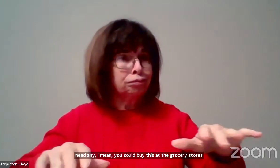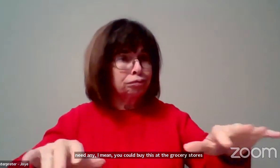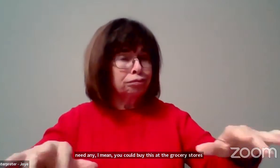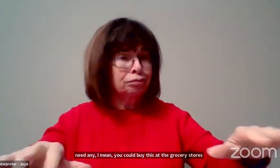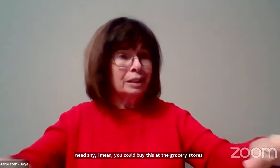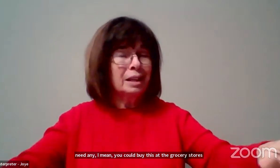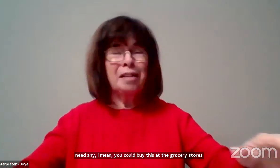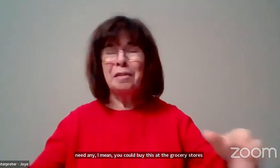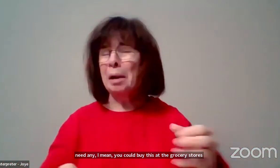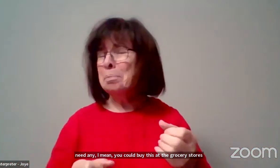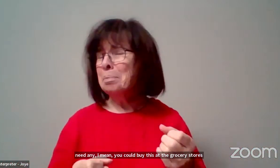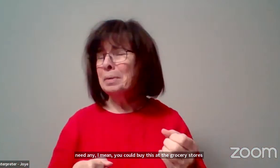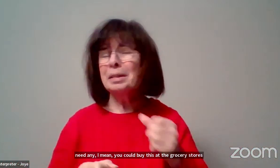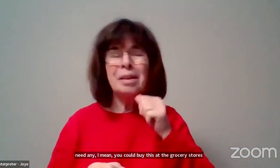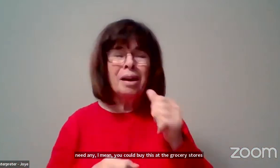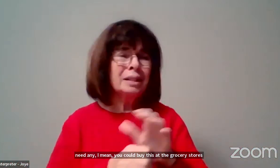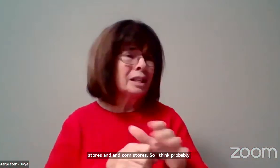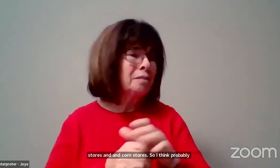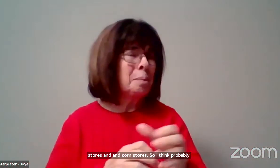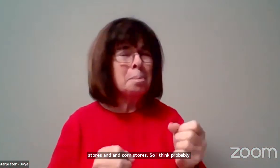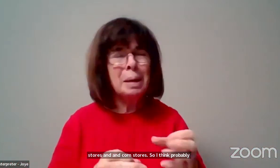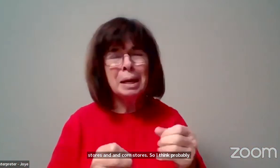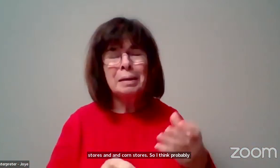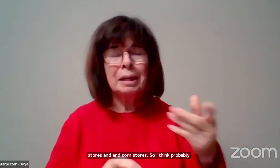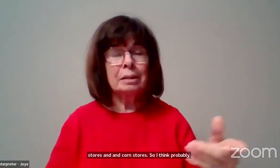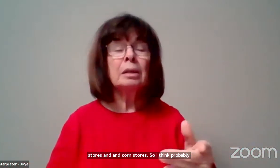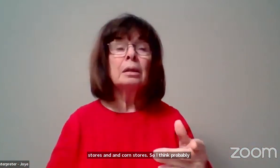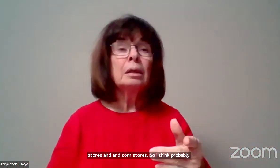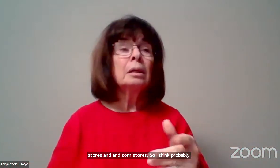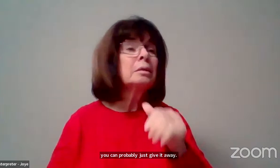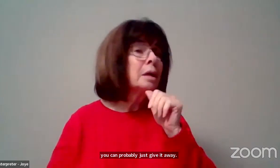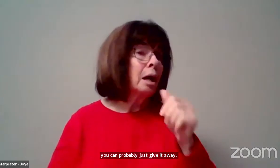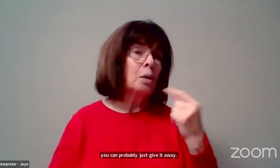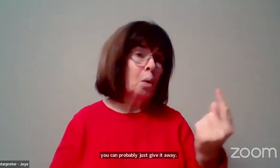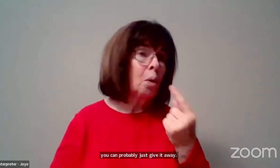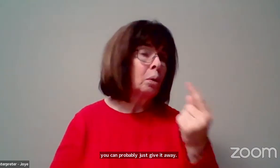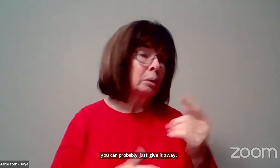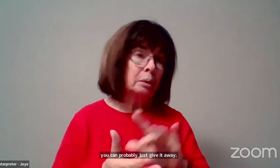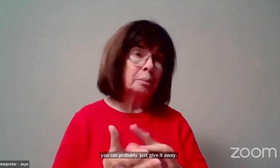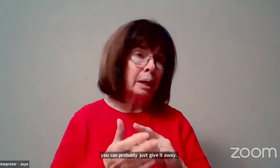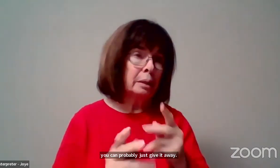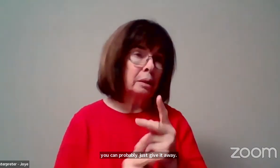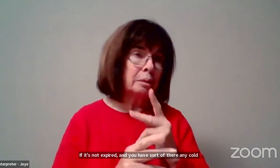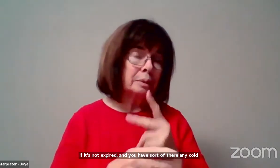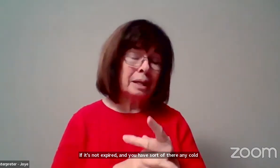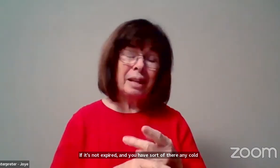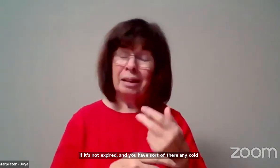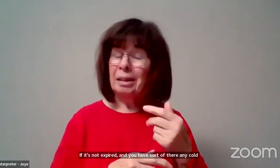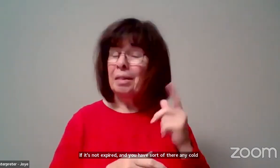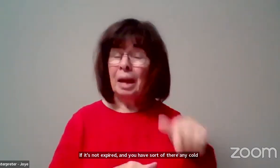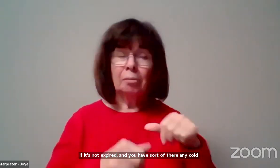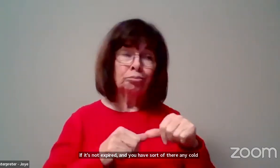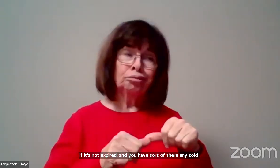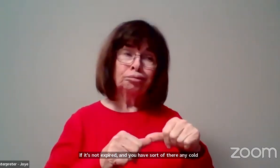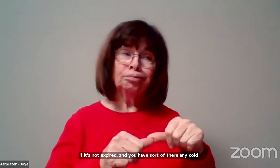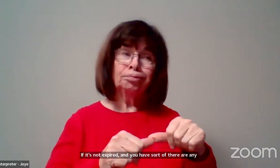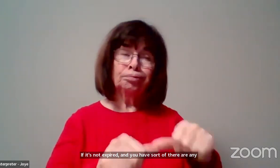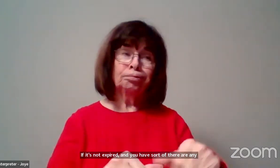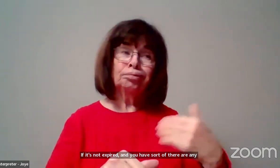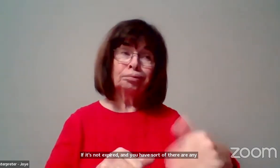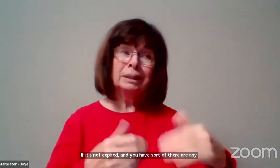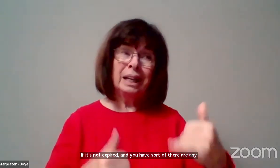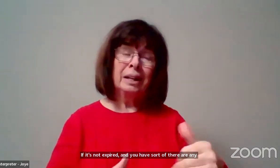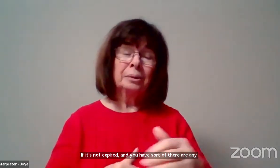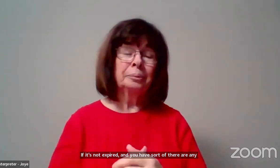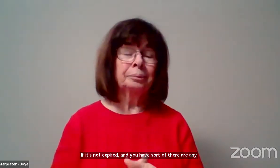not just medical products. And so that still persists. And